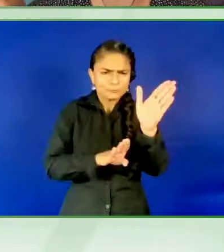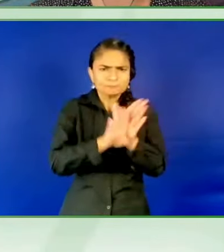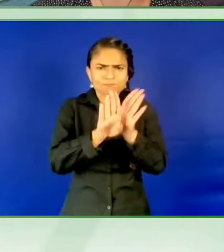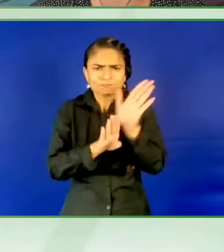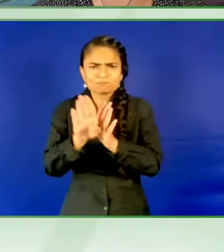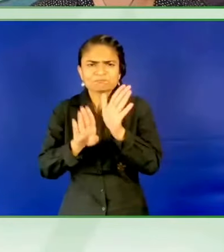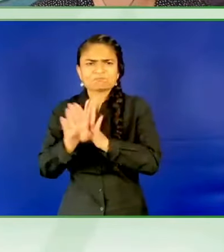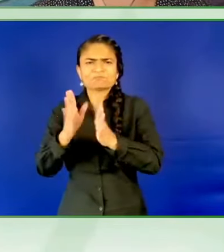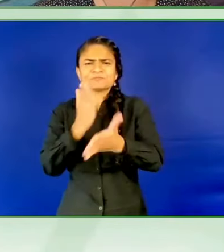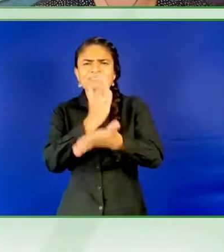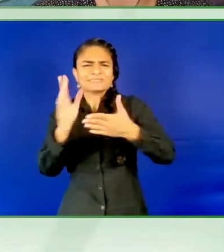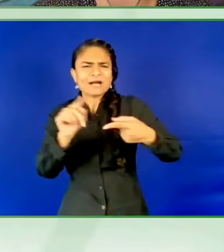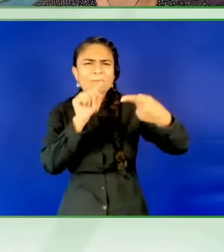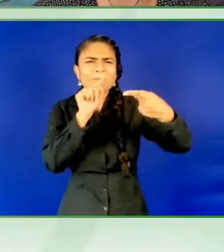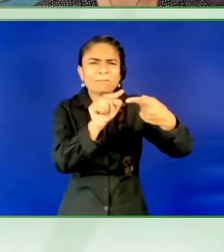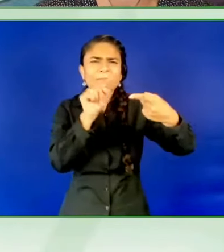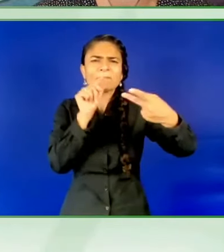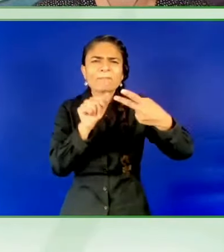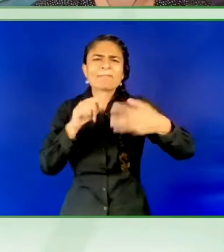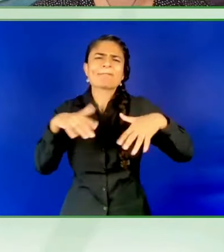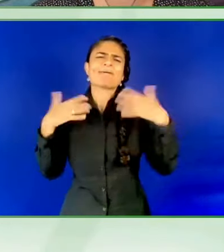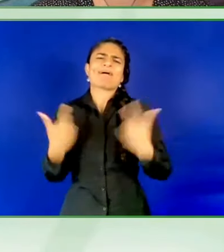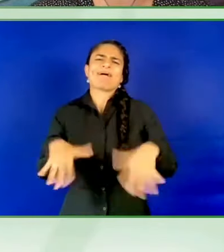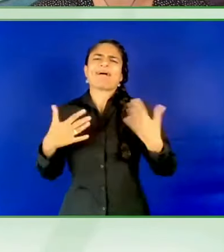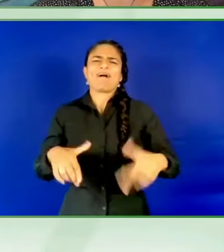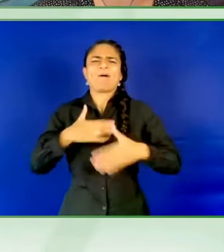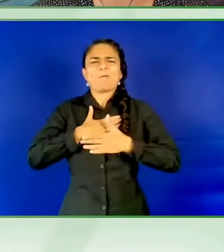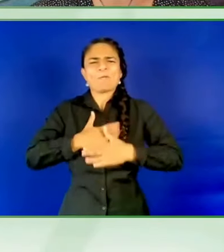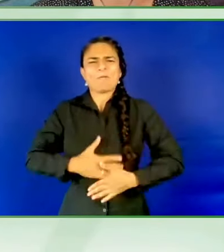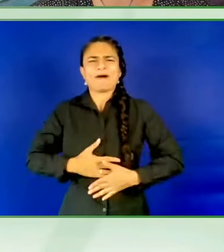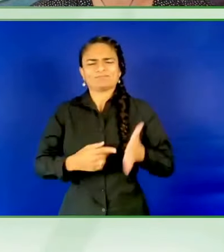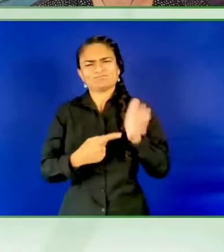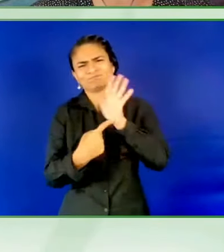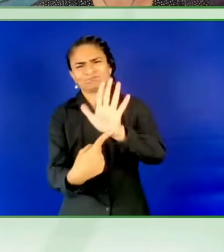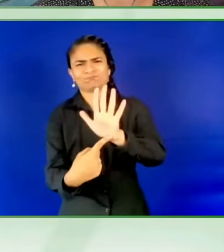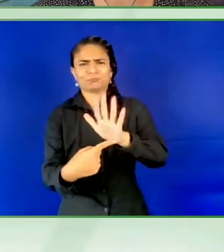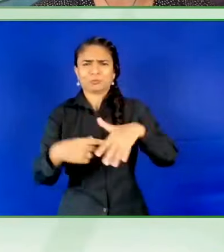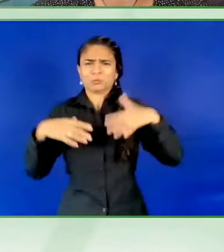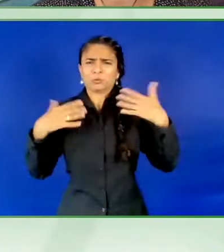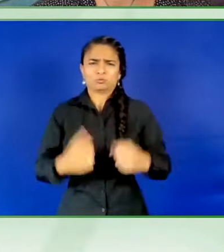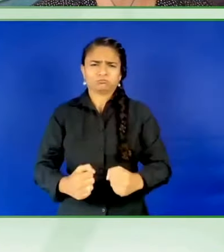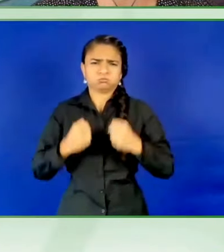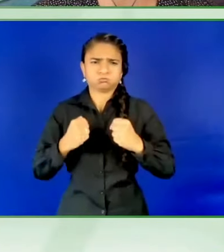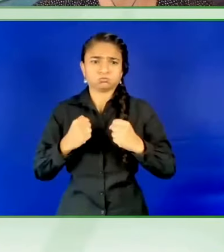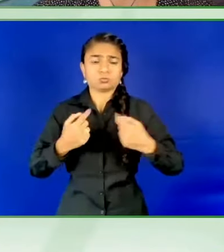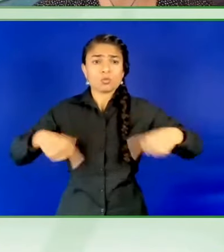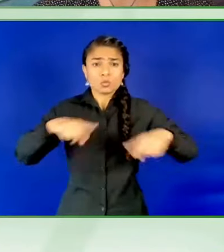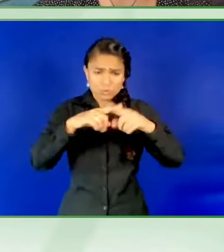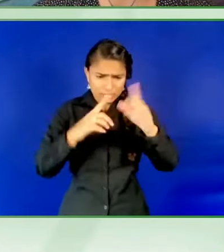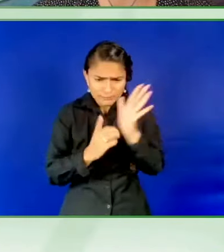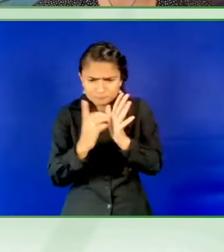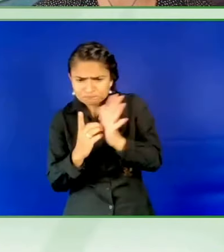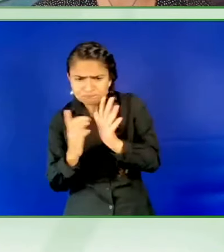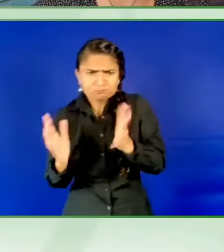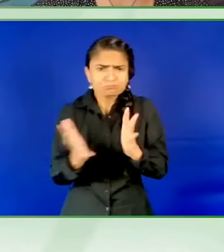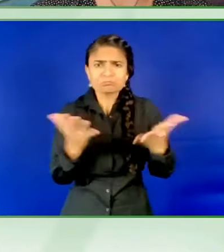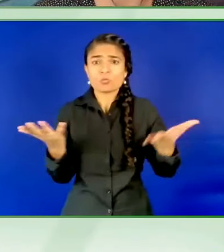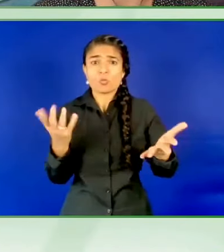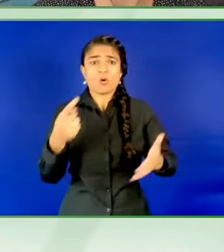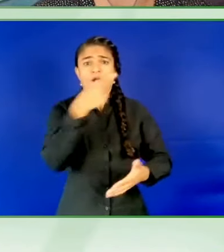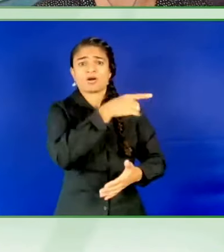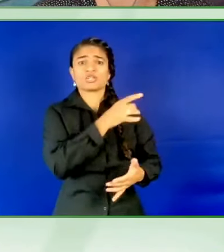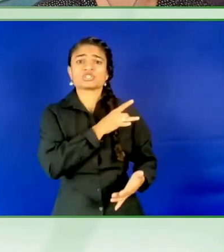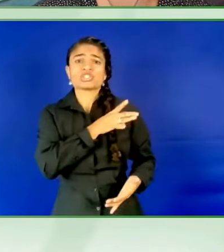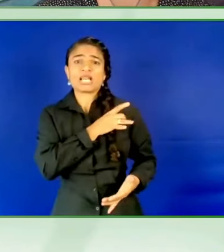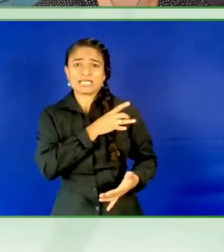had the last years. There was the first one in the 2019. We had the pleasure of have a